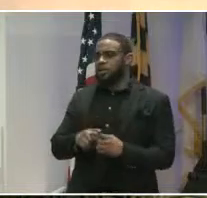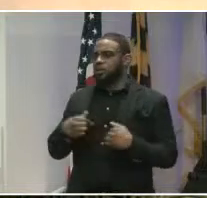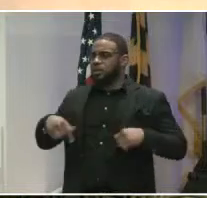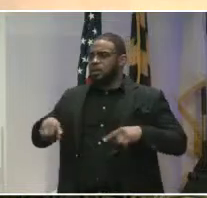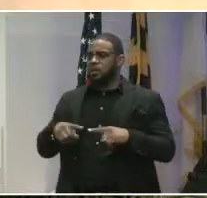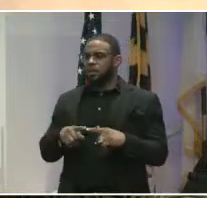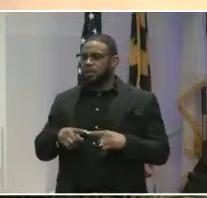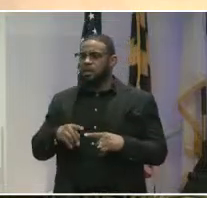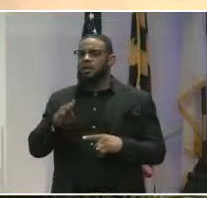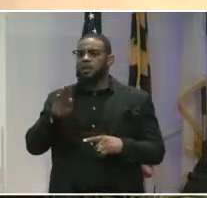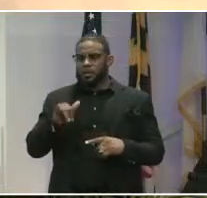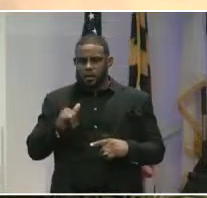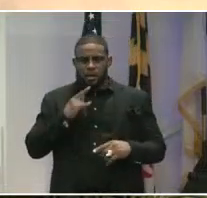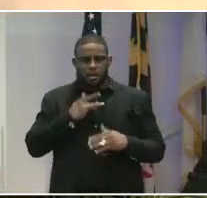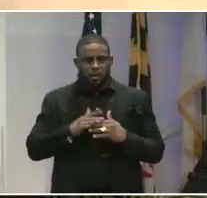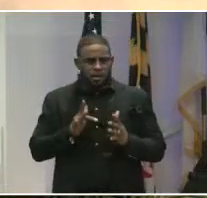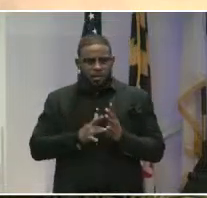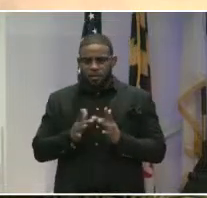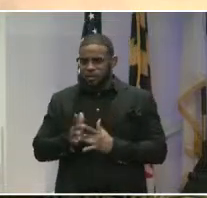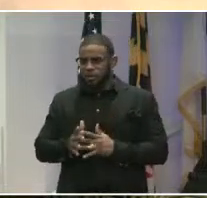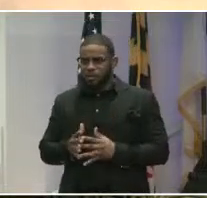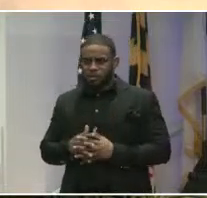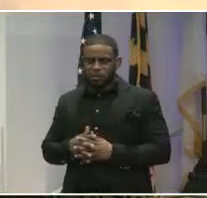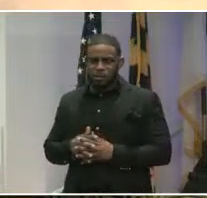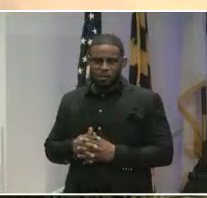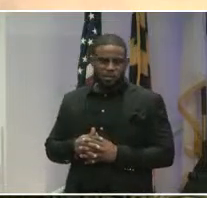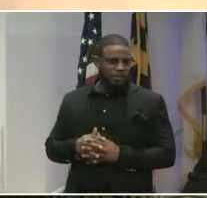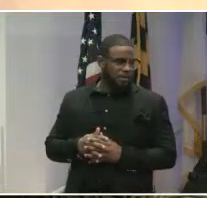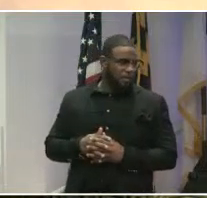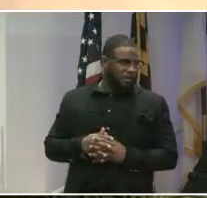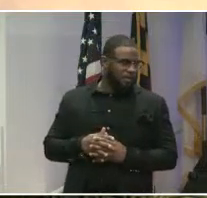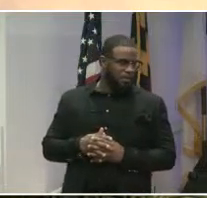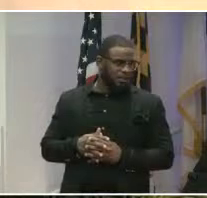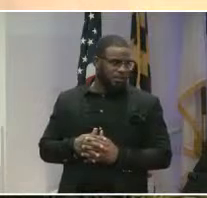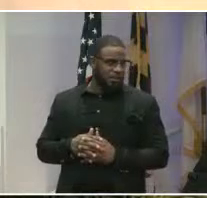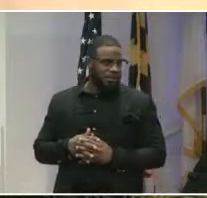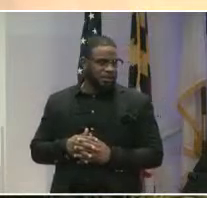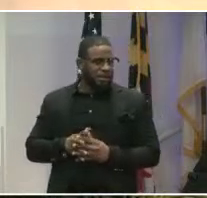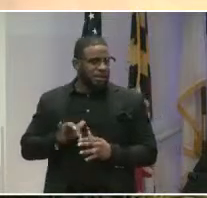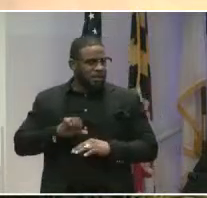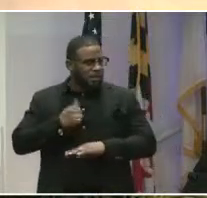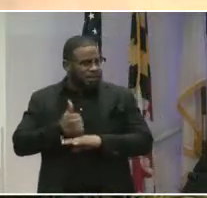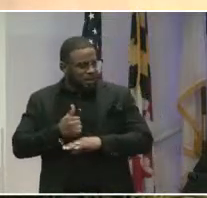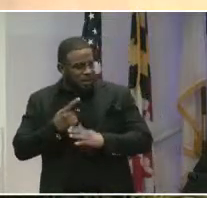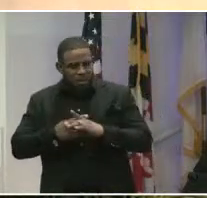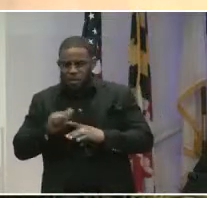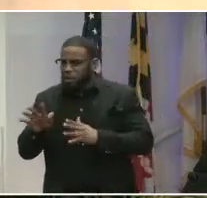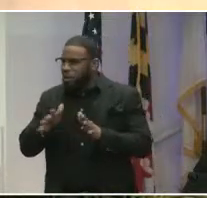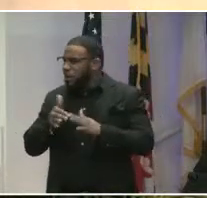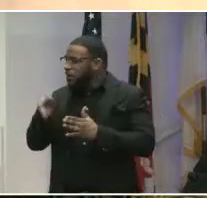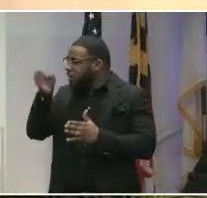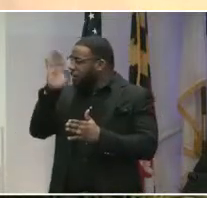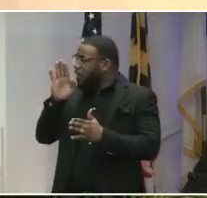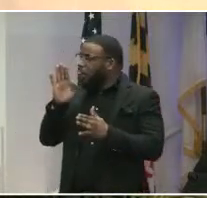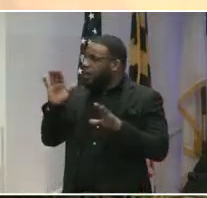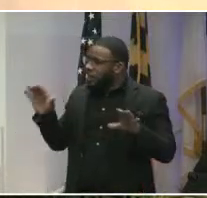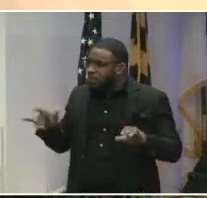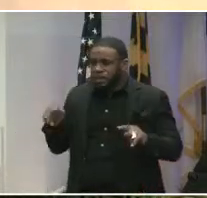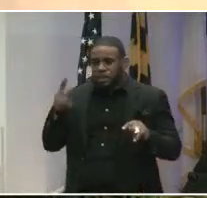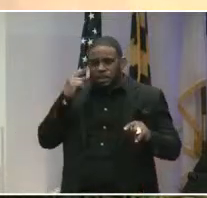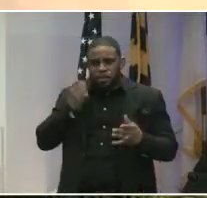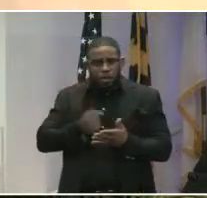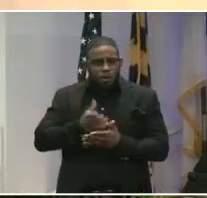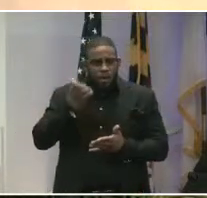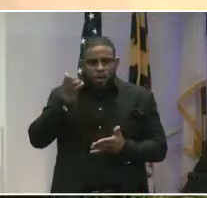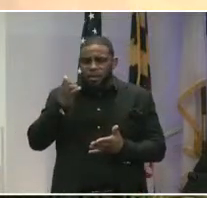us by the blood of Jesus. On this Founders Month, the wind of God did it for